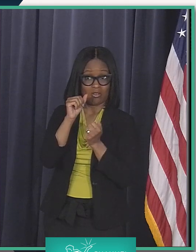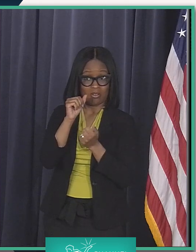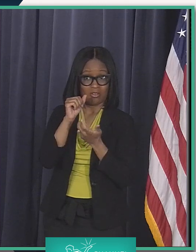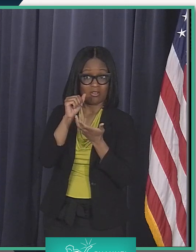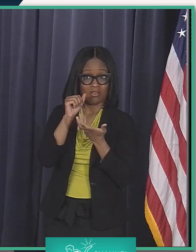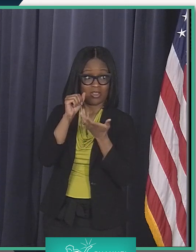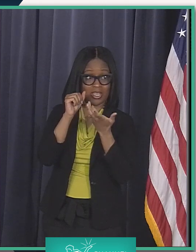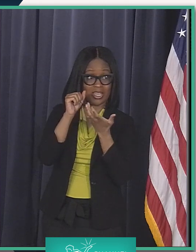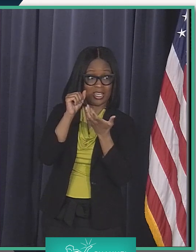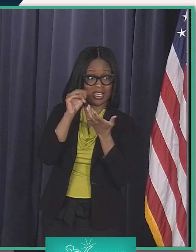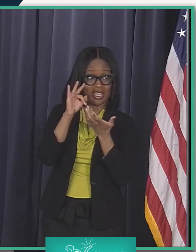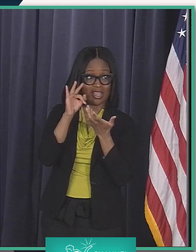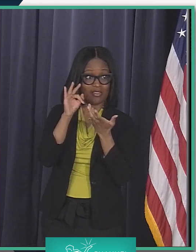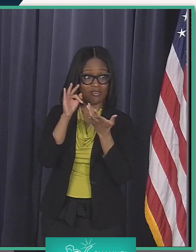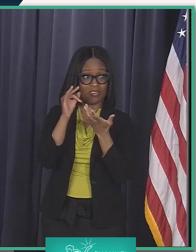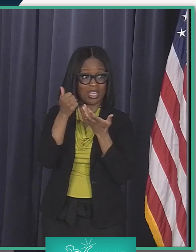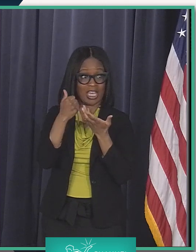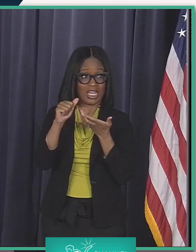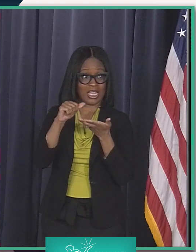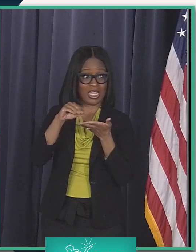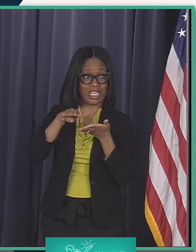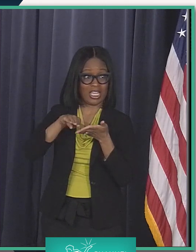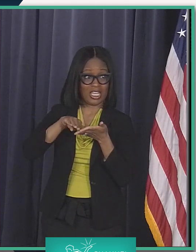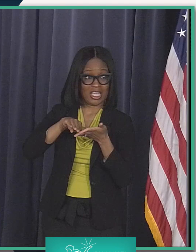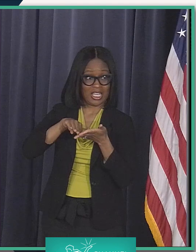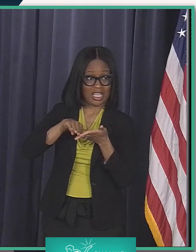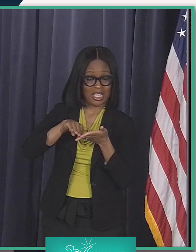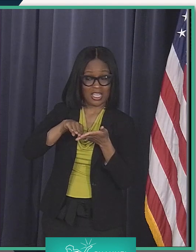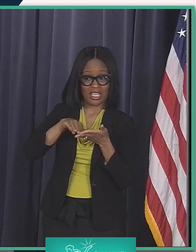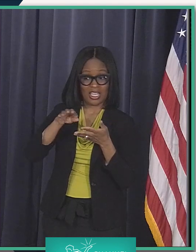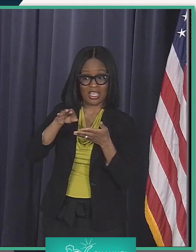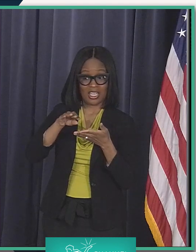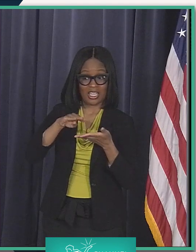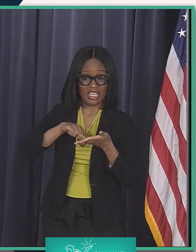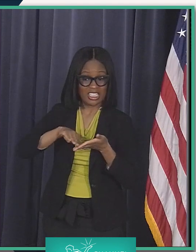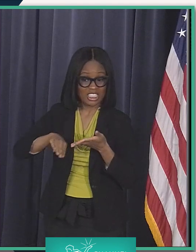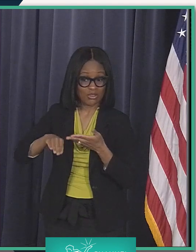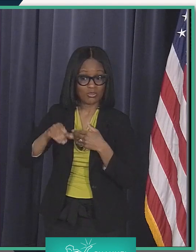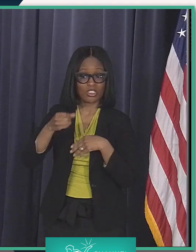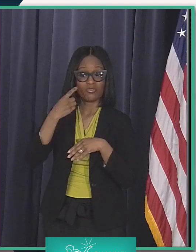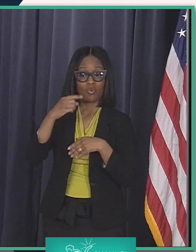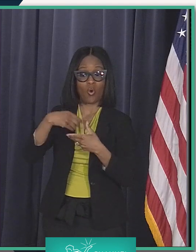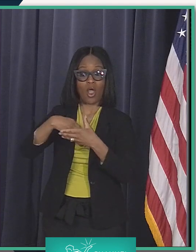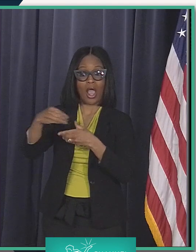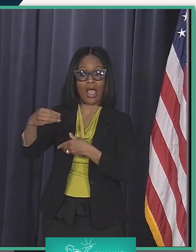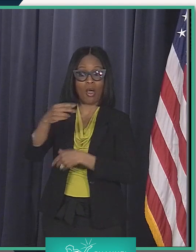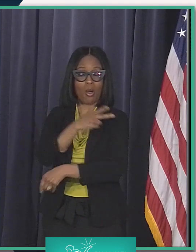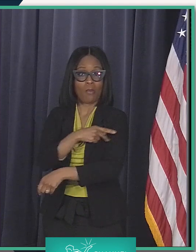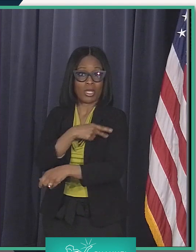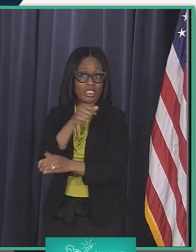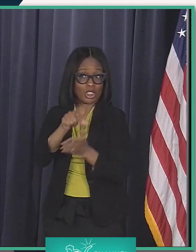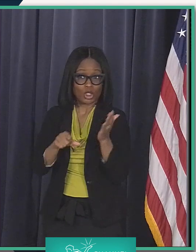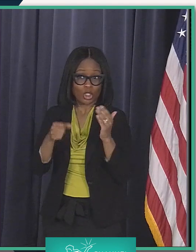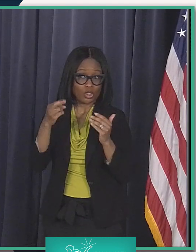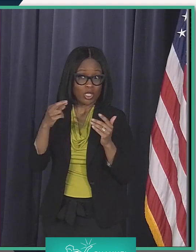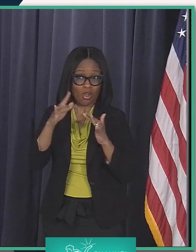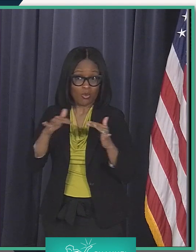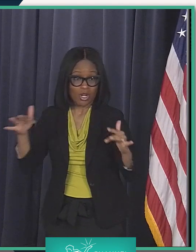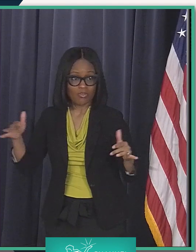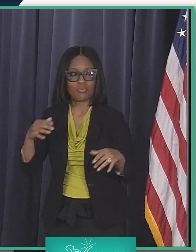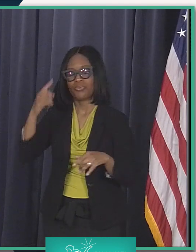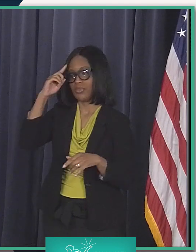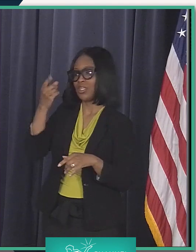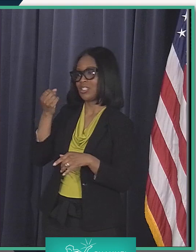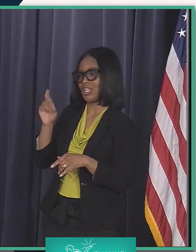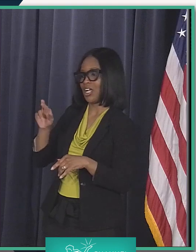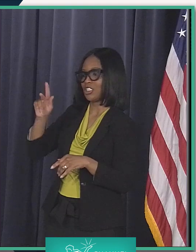level to maybe give an exemption to certain outpatient surgery facilities, et cetera? You know, I think Dr. Khaldun